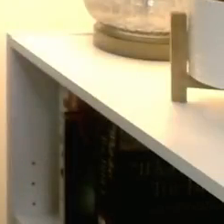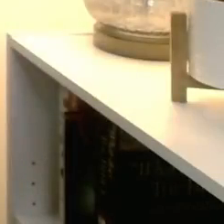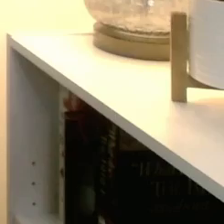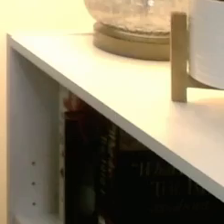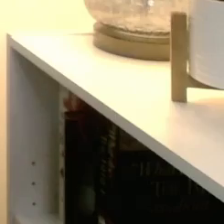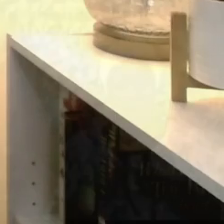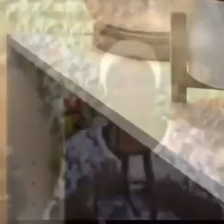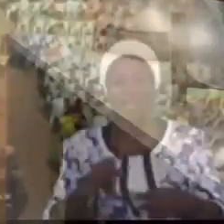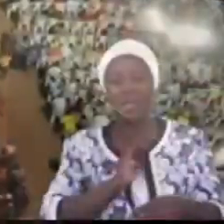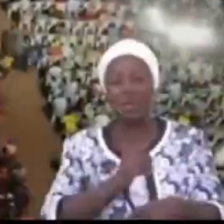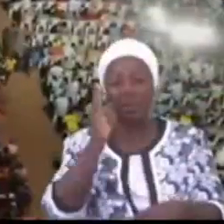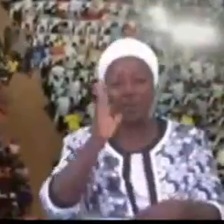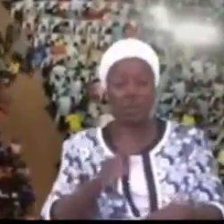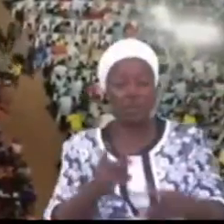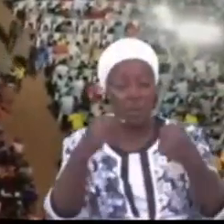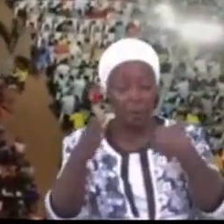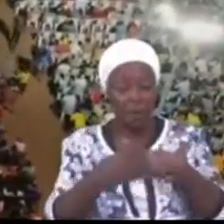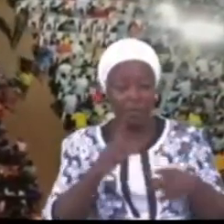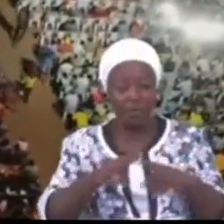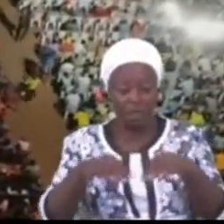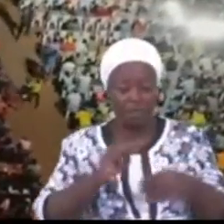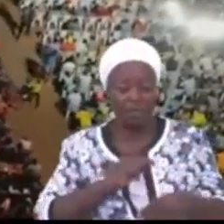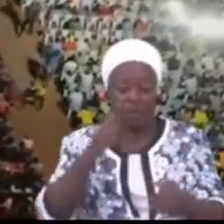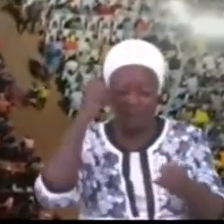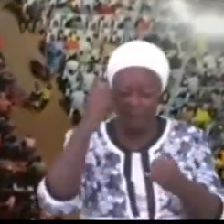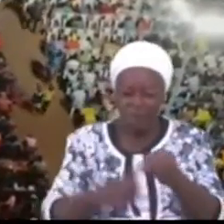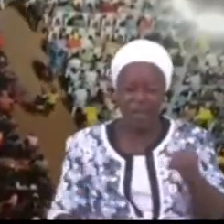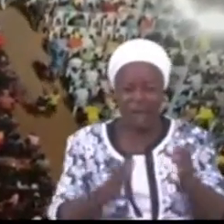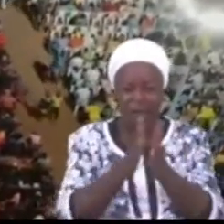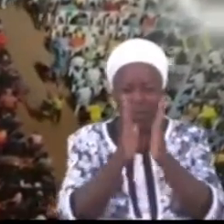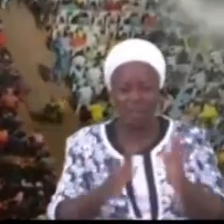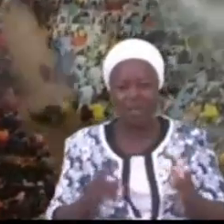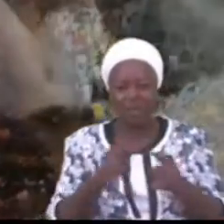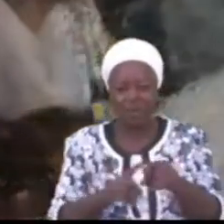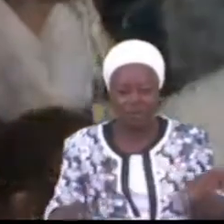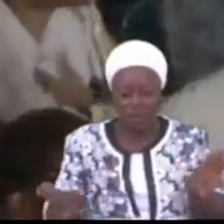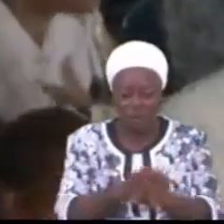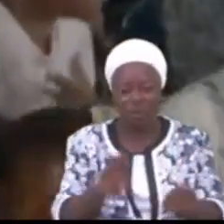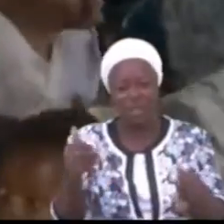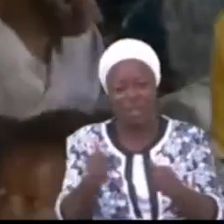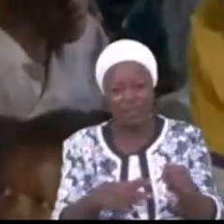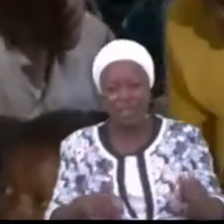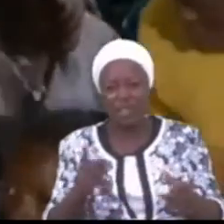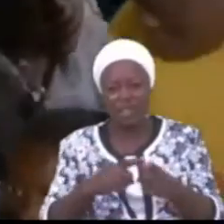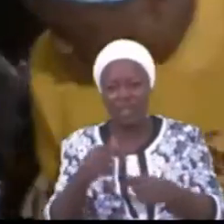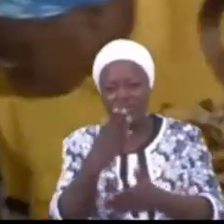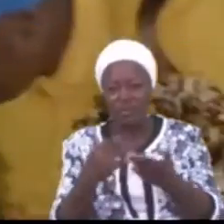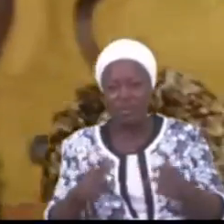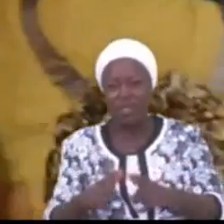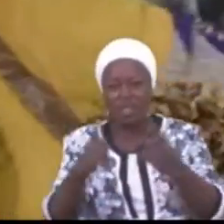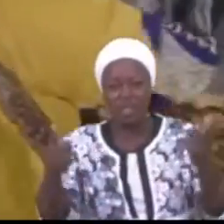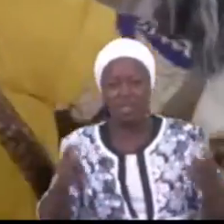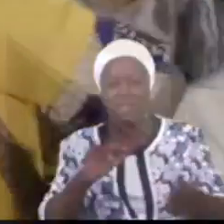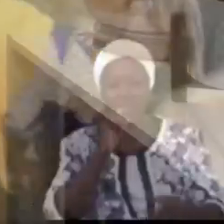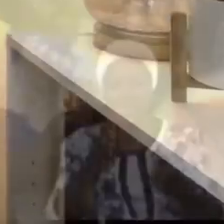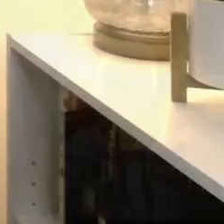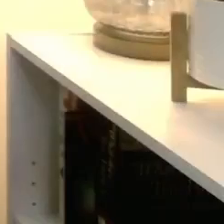you the final prayer that will wrap up everything, and something great is coming your